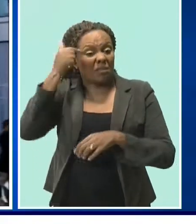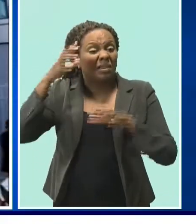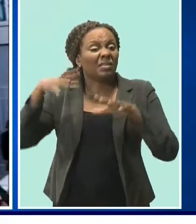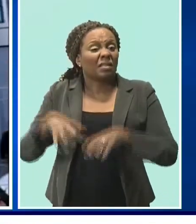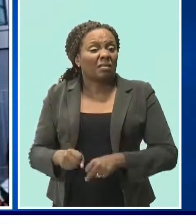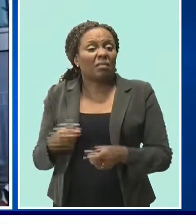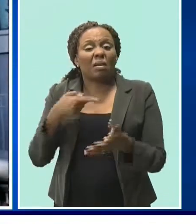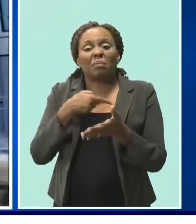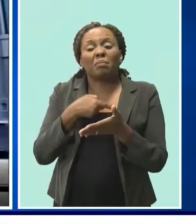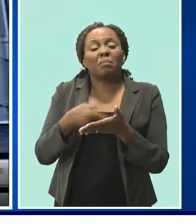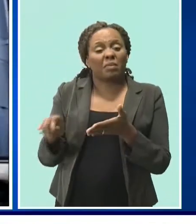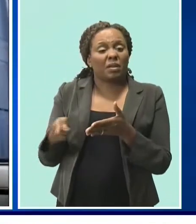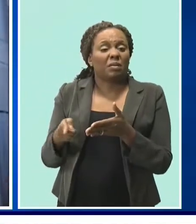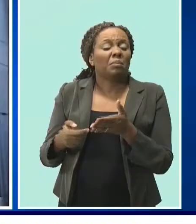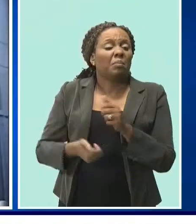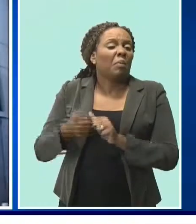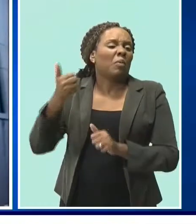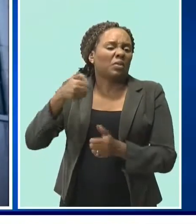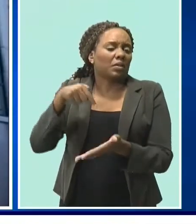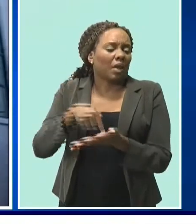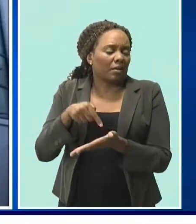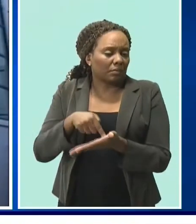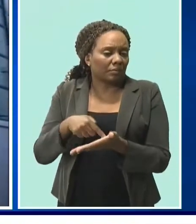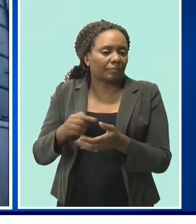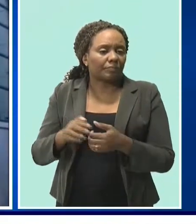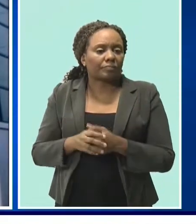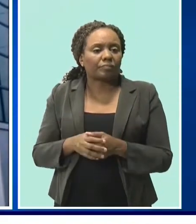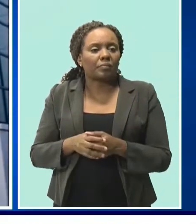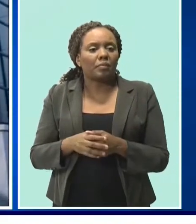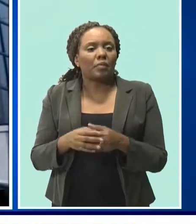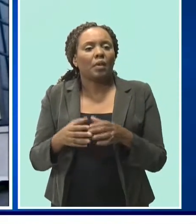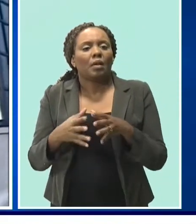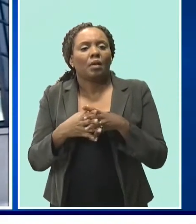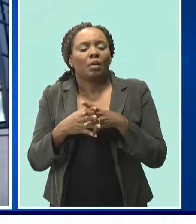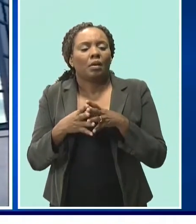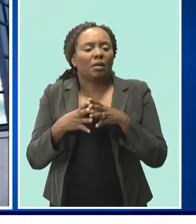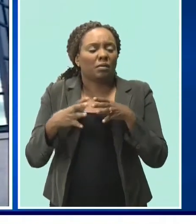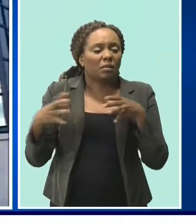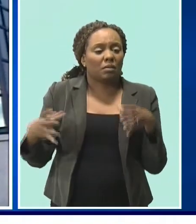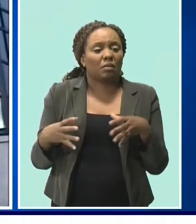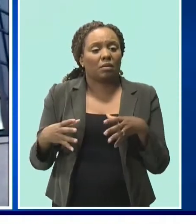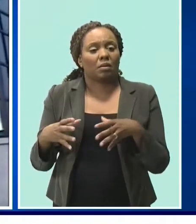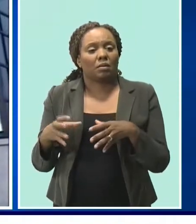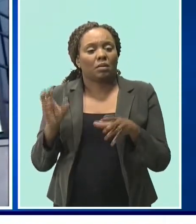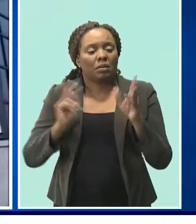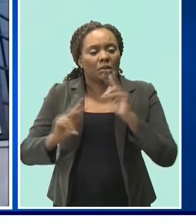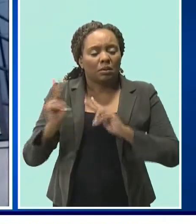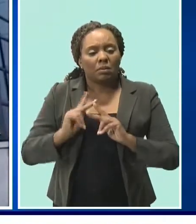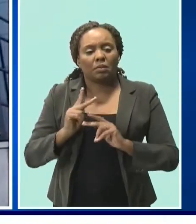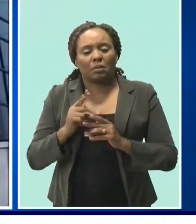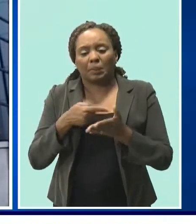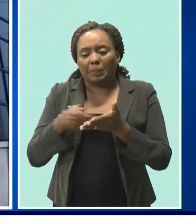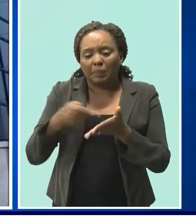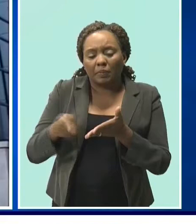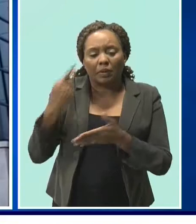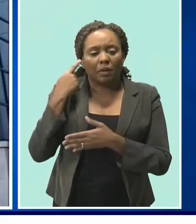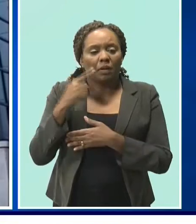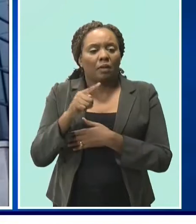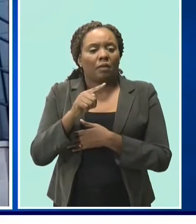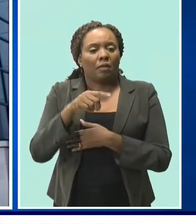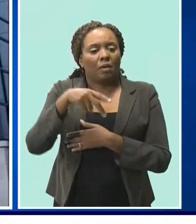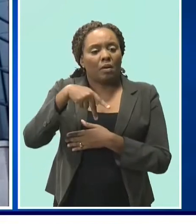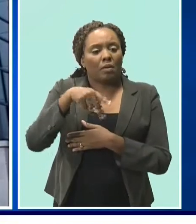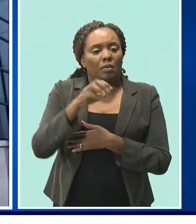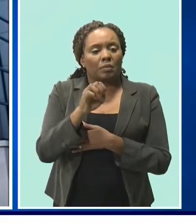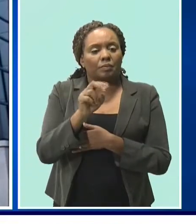paid off much of its debts. When it collapsed, tens of millions of dollars in pension contributions, policyholder funds and deposits had